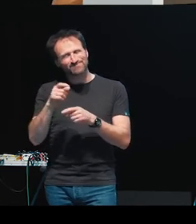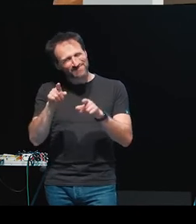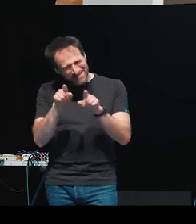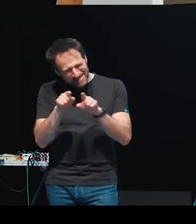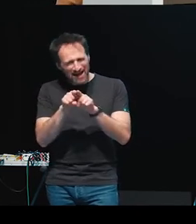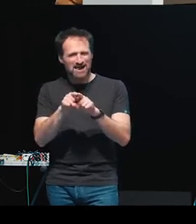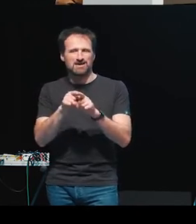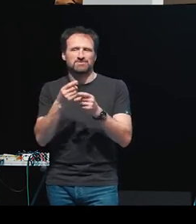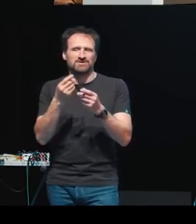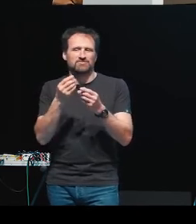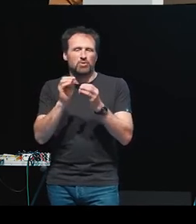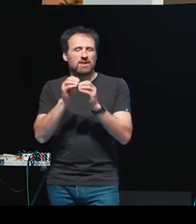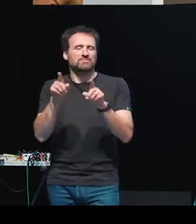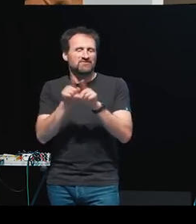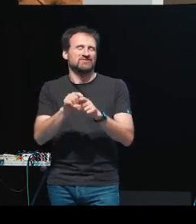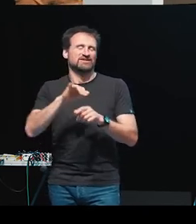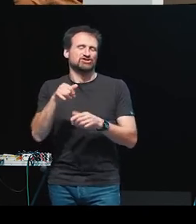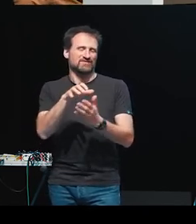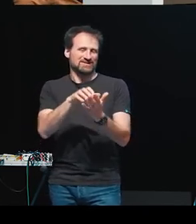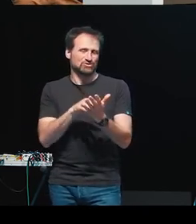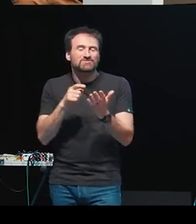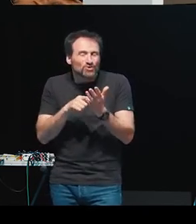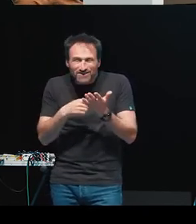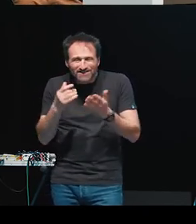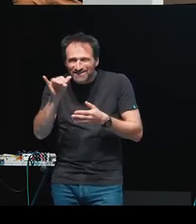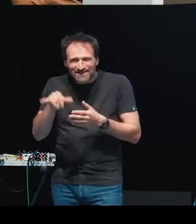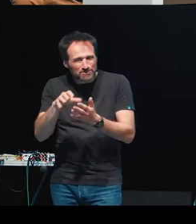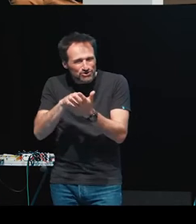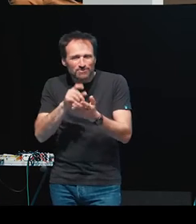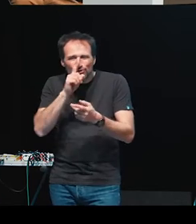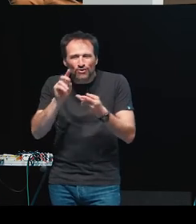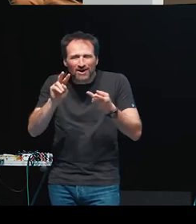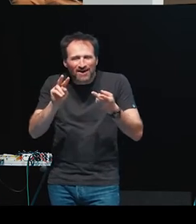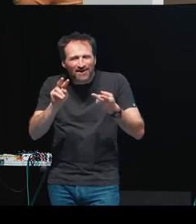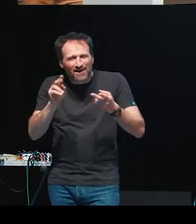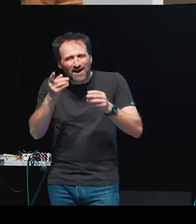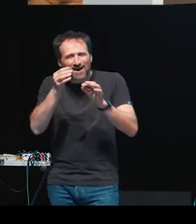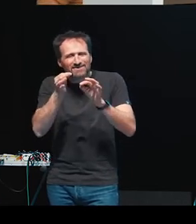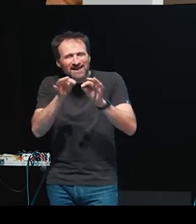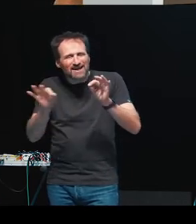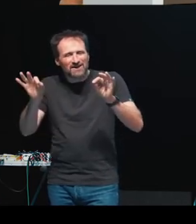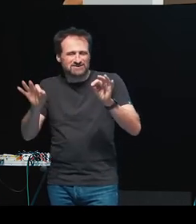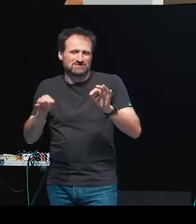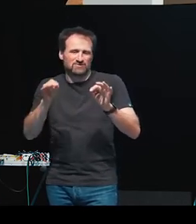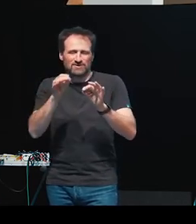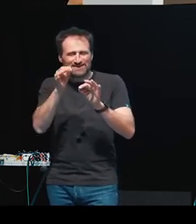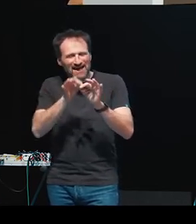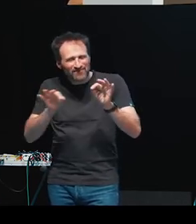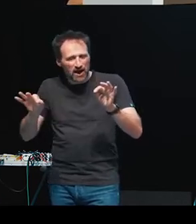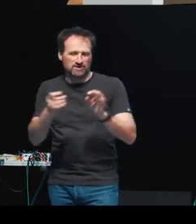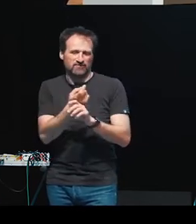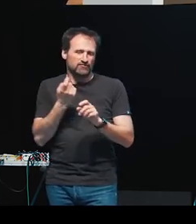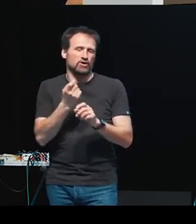of it. Also, it has a really complex, or rather complicated, type system, because it has to accommodate